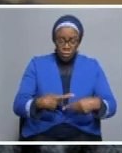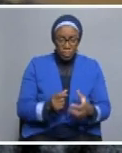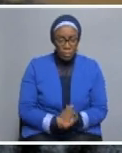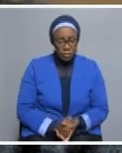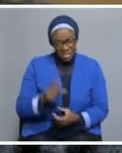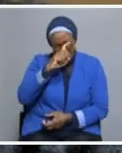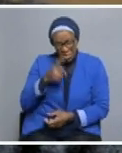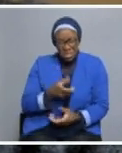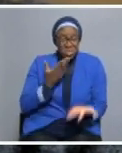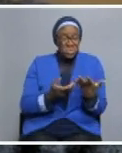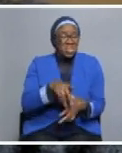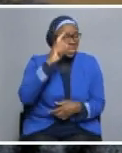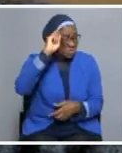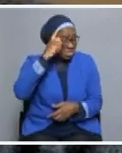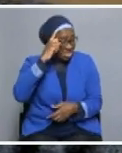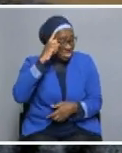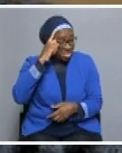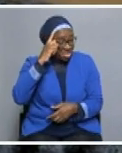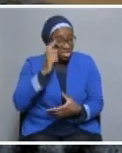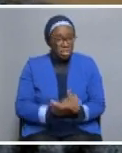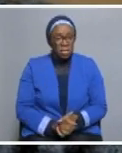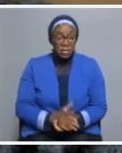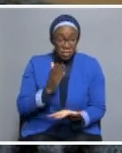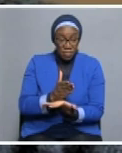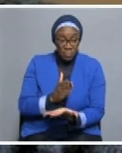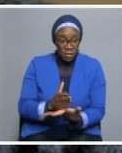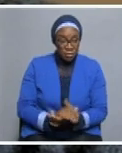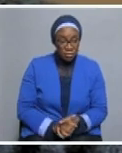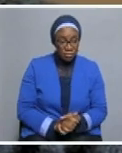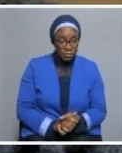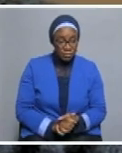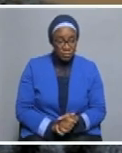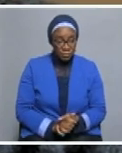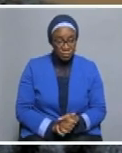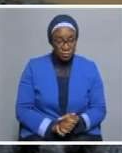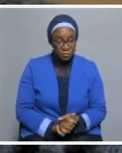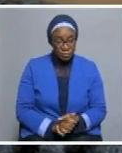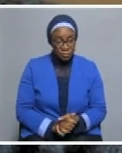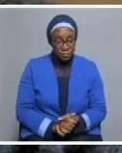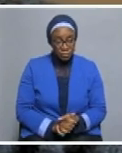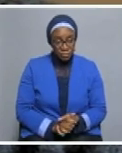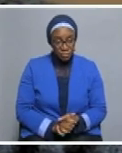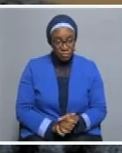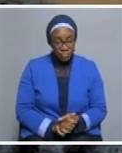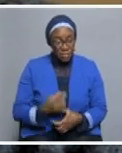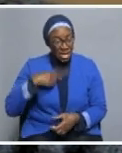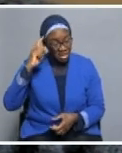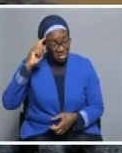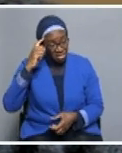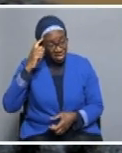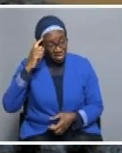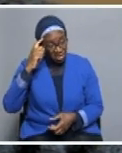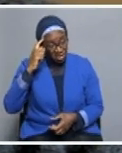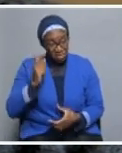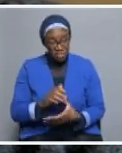I haven't sight of the exact arguments that lawyers have put forth, but I think from a generic point of view, in terms